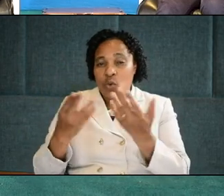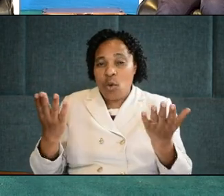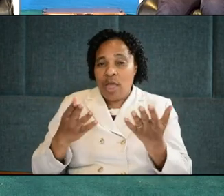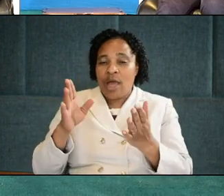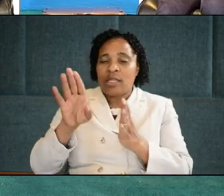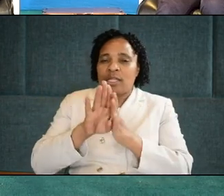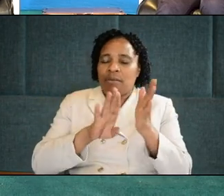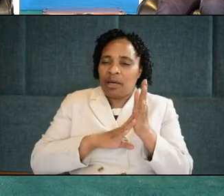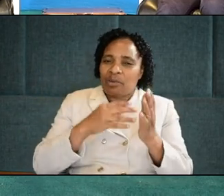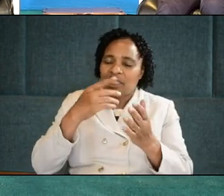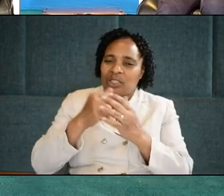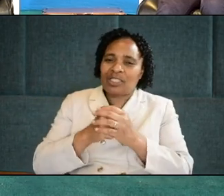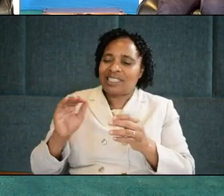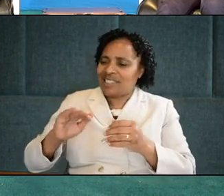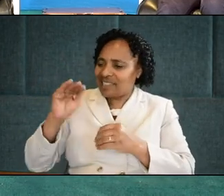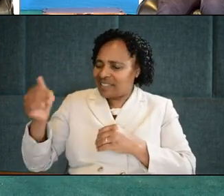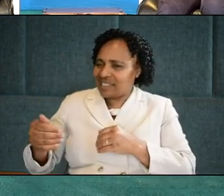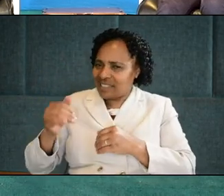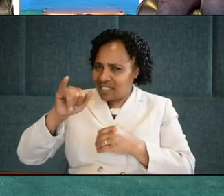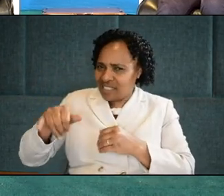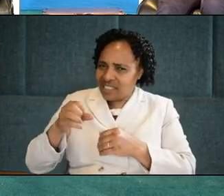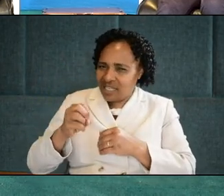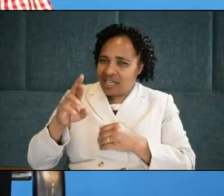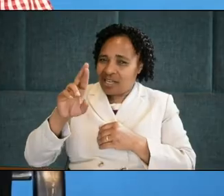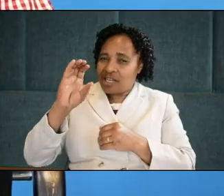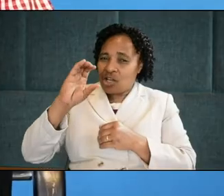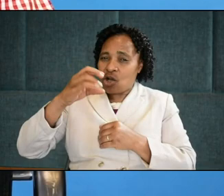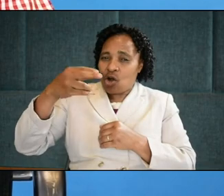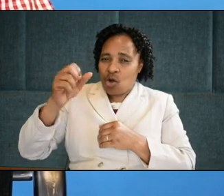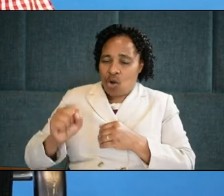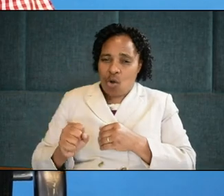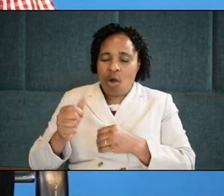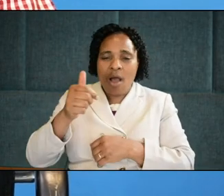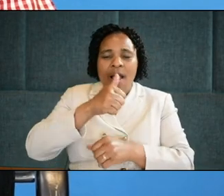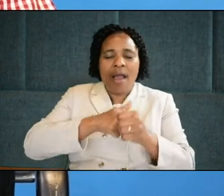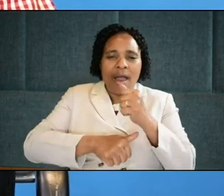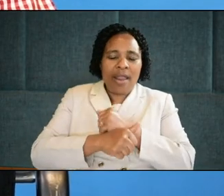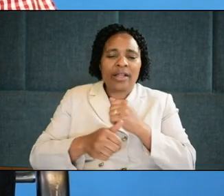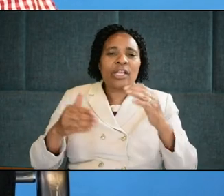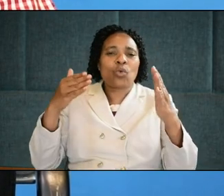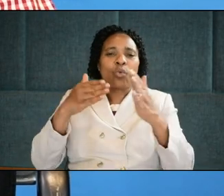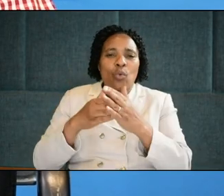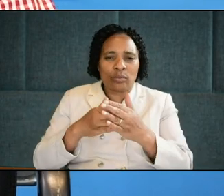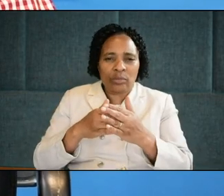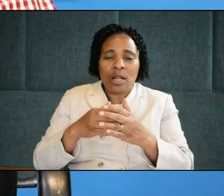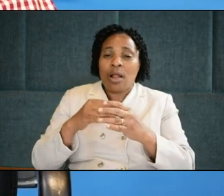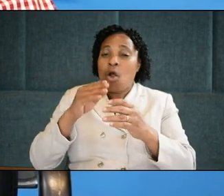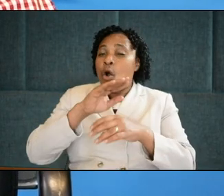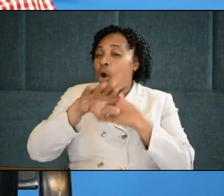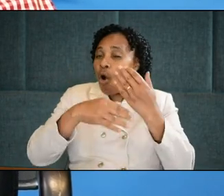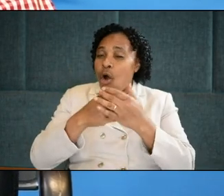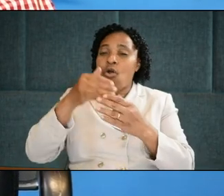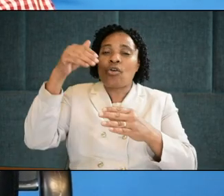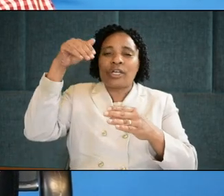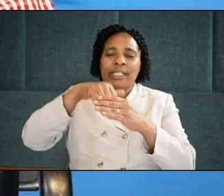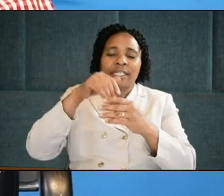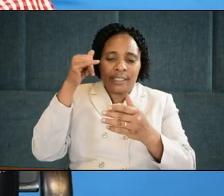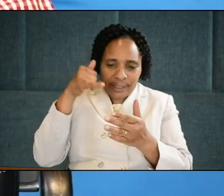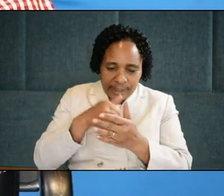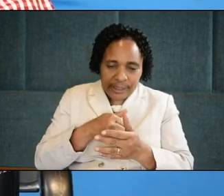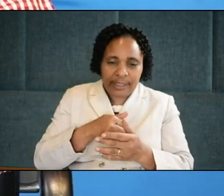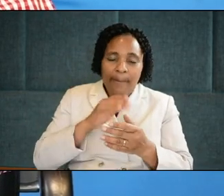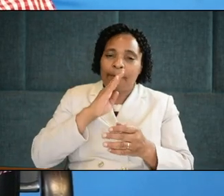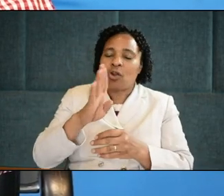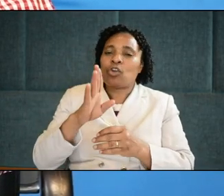the city Jericho shall be under the ban, and all that is in it belongs to the Lord. Only Rahab,